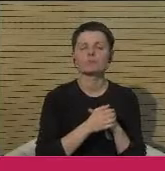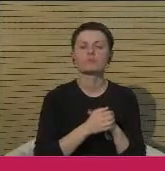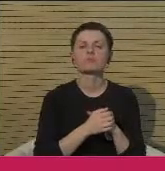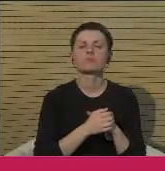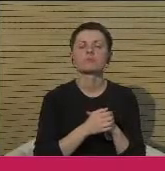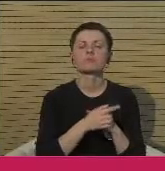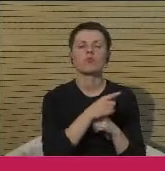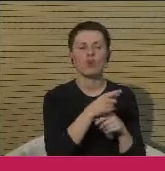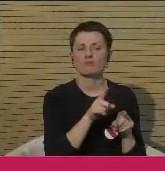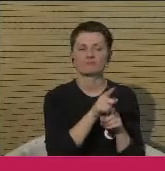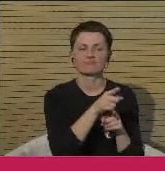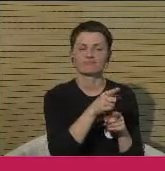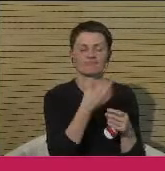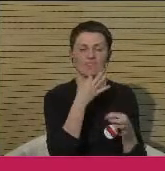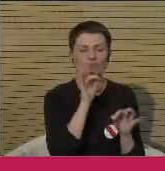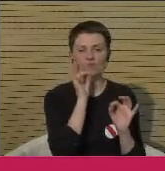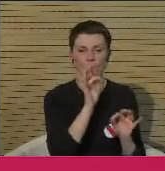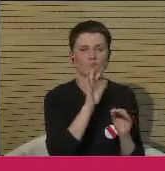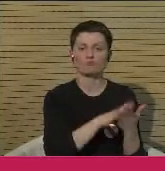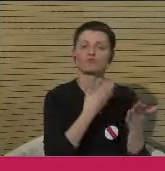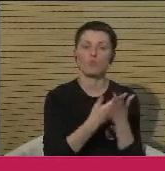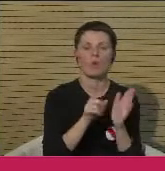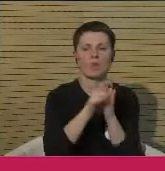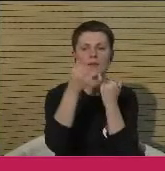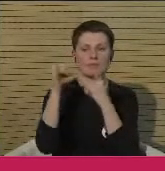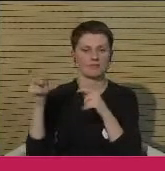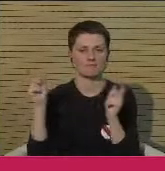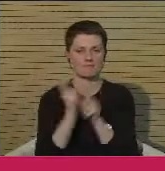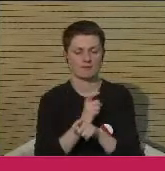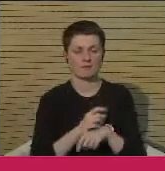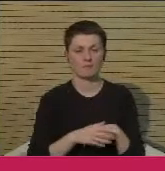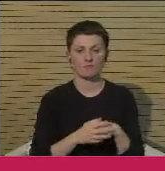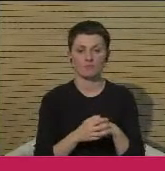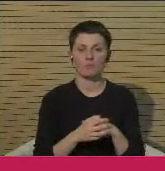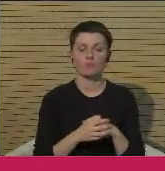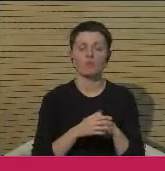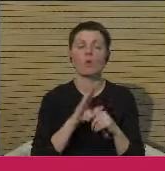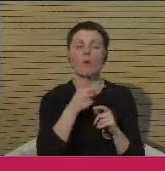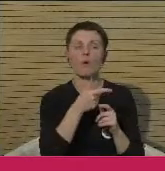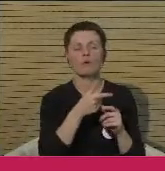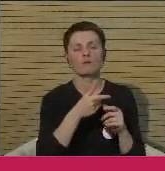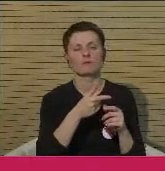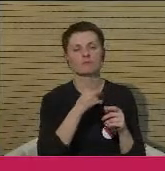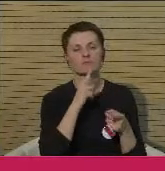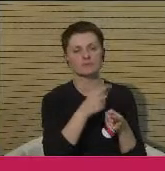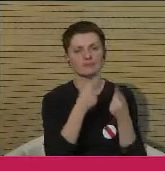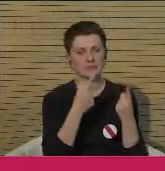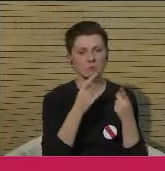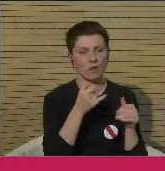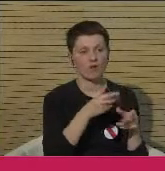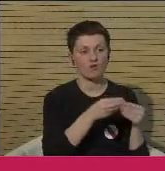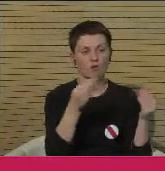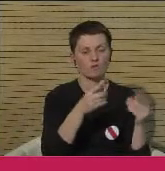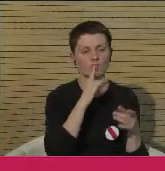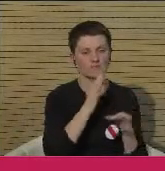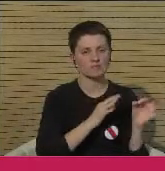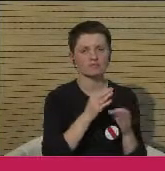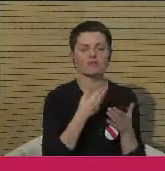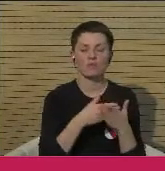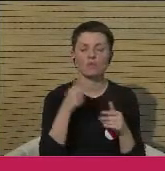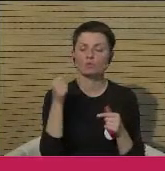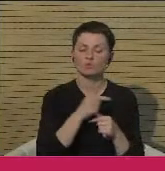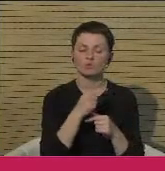11,000 could be an anti-example for other countries of a model of development of